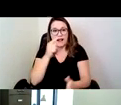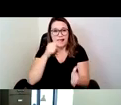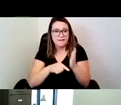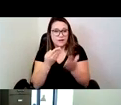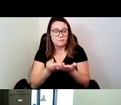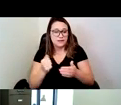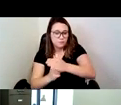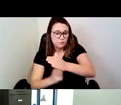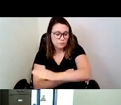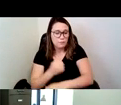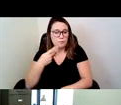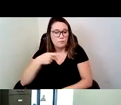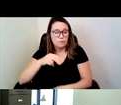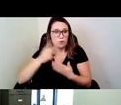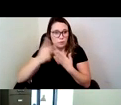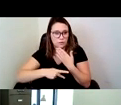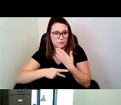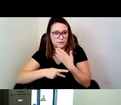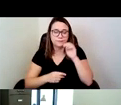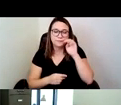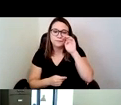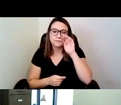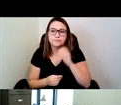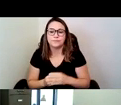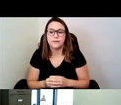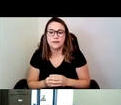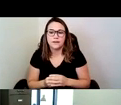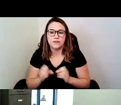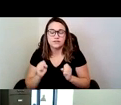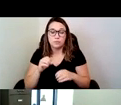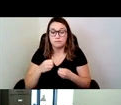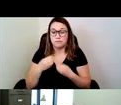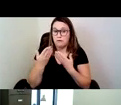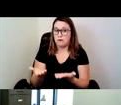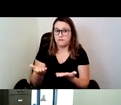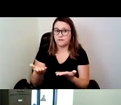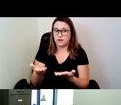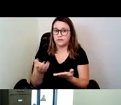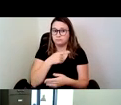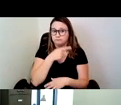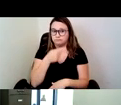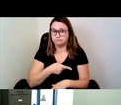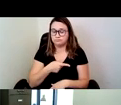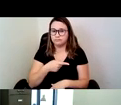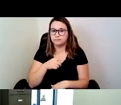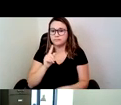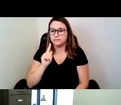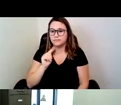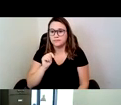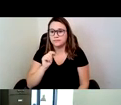a healthy aging process. Courses offered currently on the Zoom platform